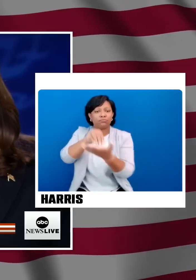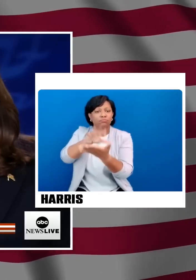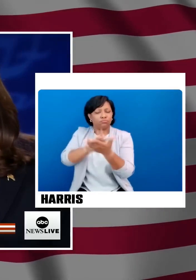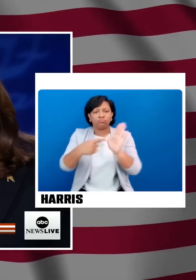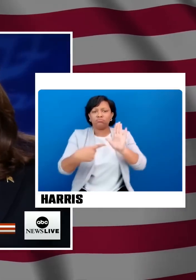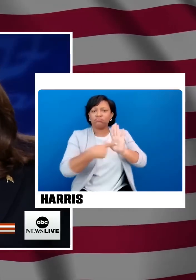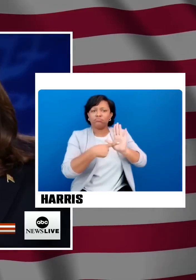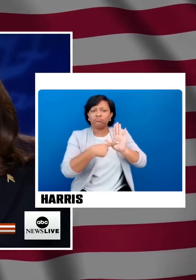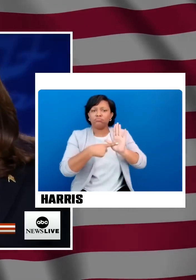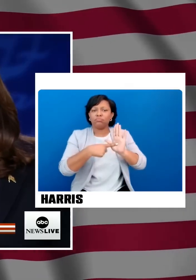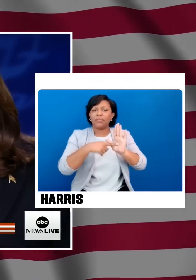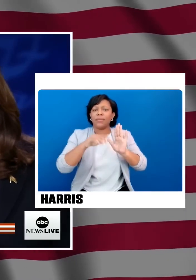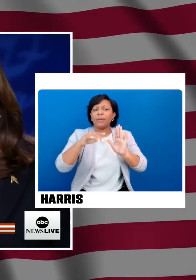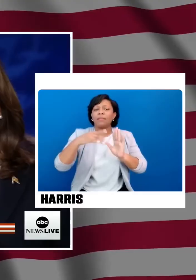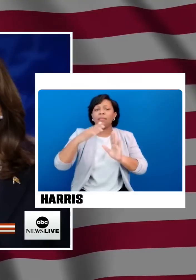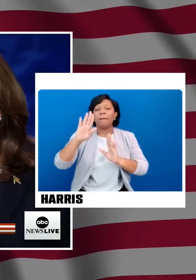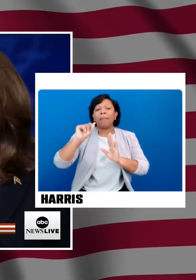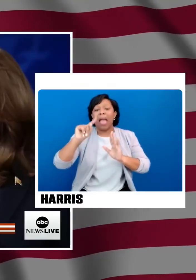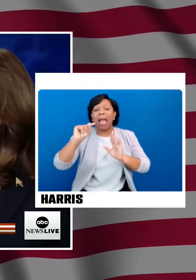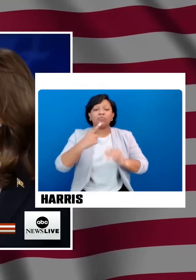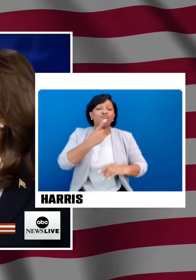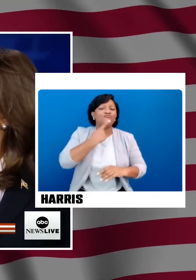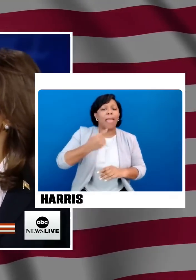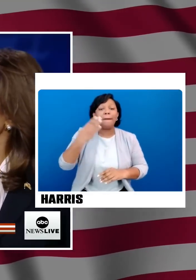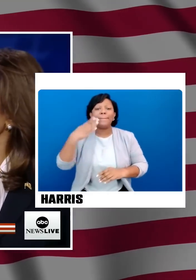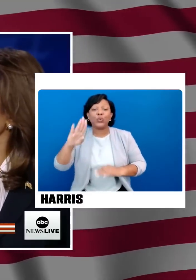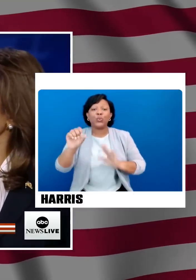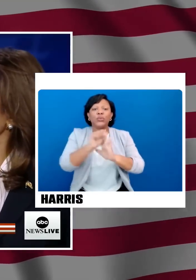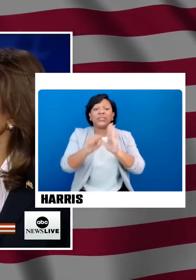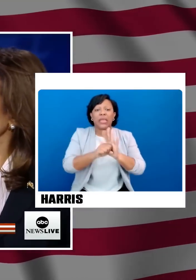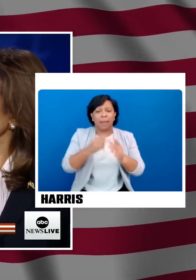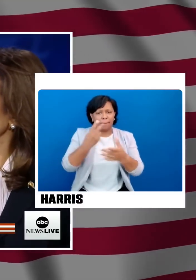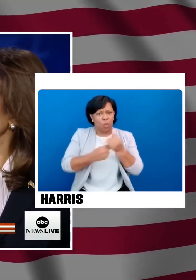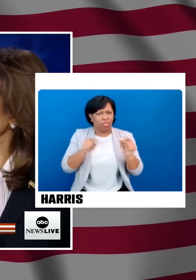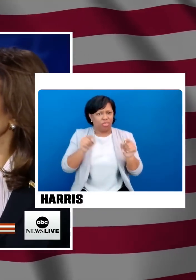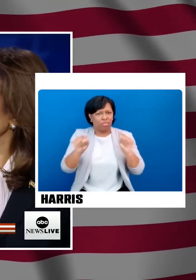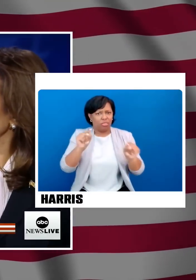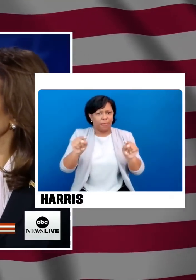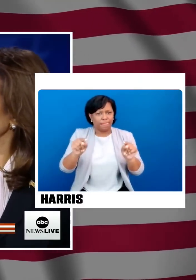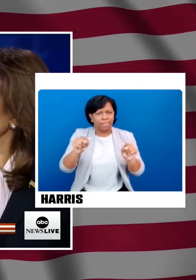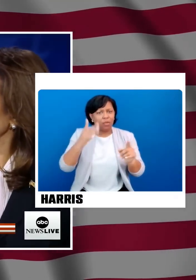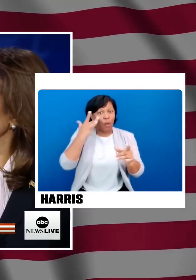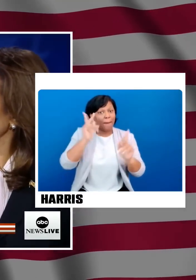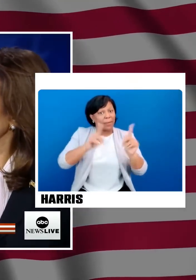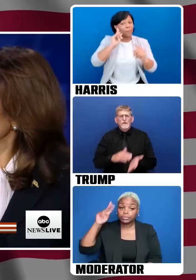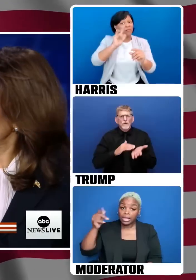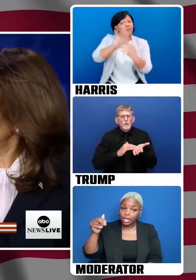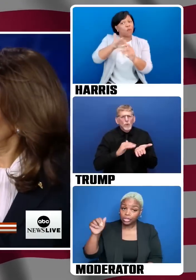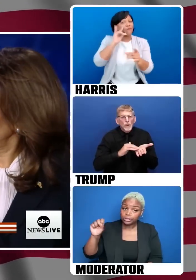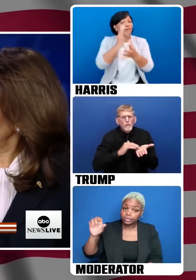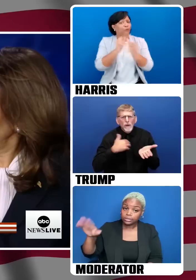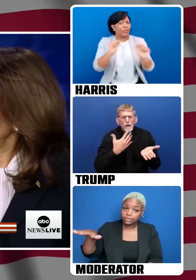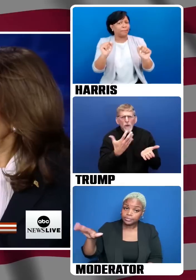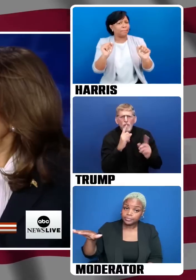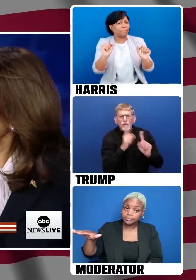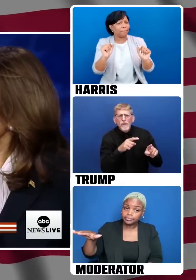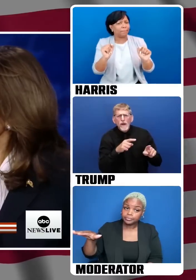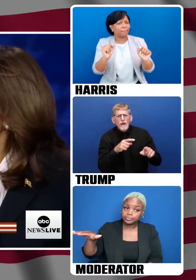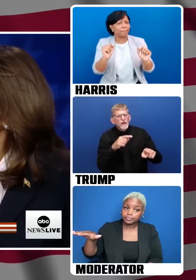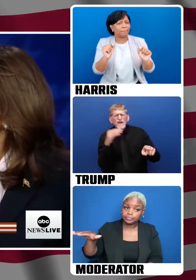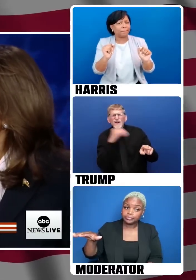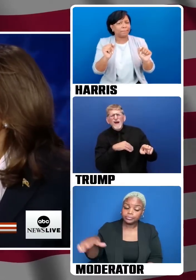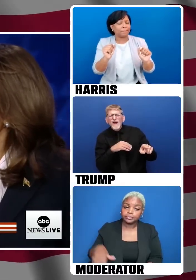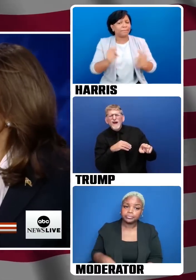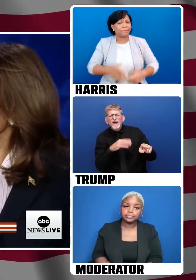the people of America have voted for freedom. Vice President Harris, Excuse me, I have you. to respond. Another lie. It's another lie. I have